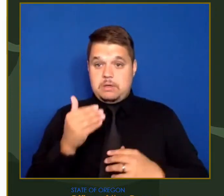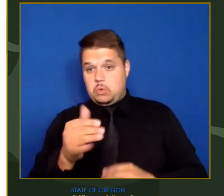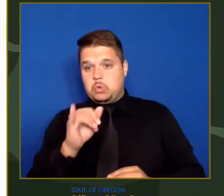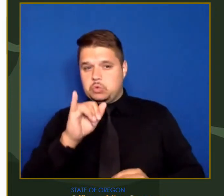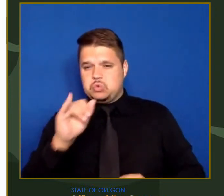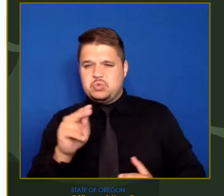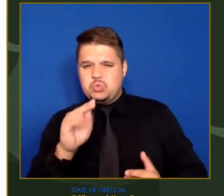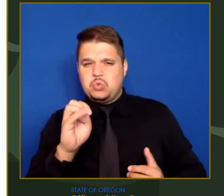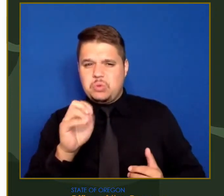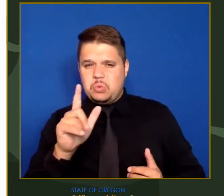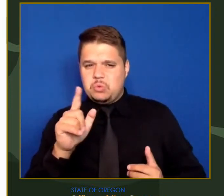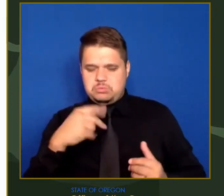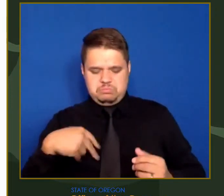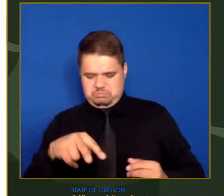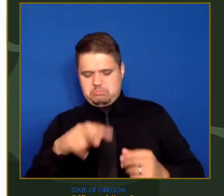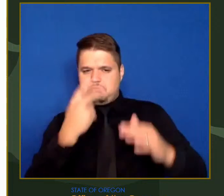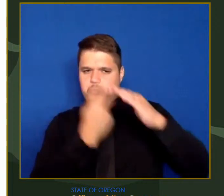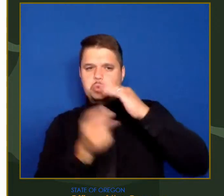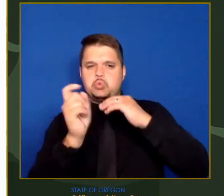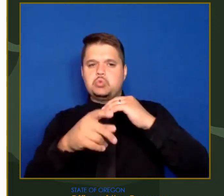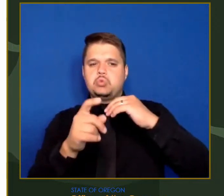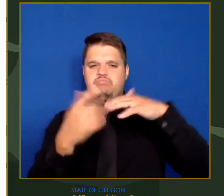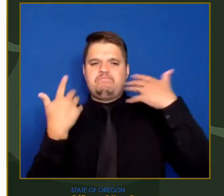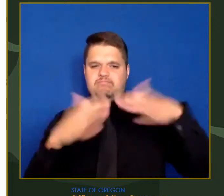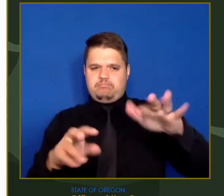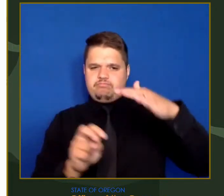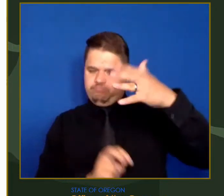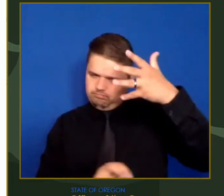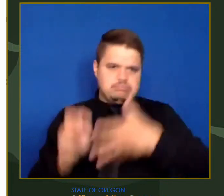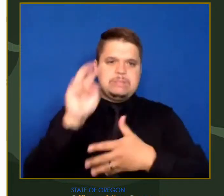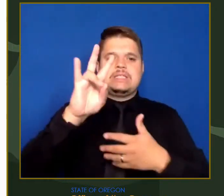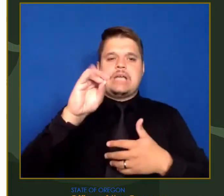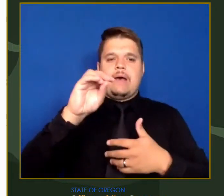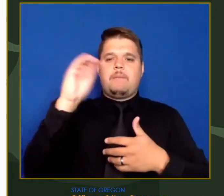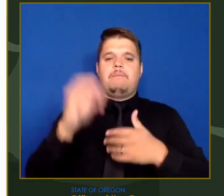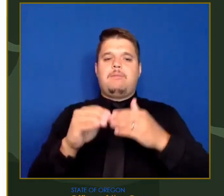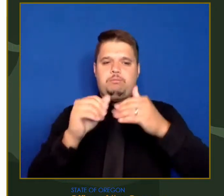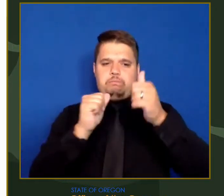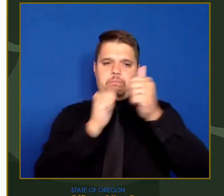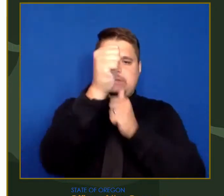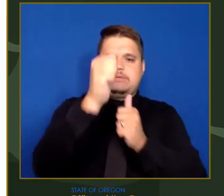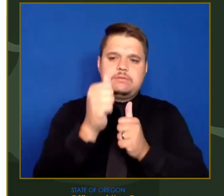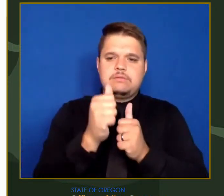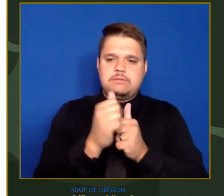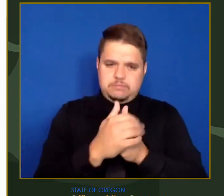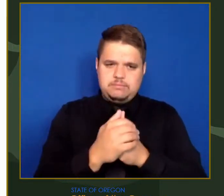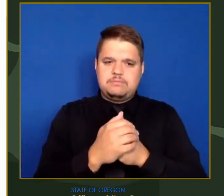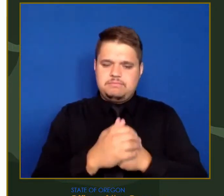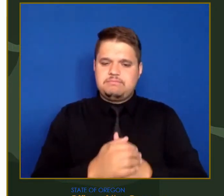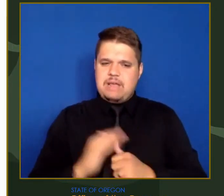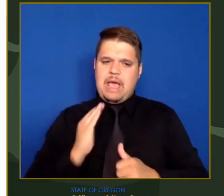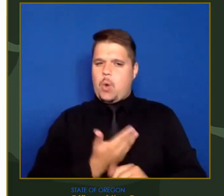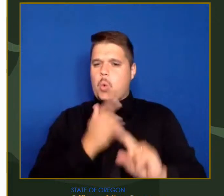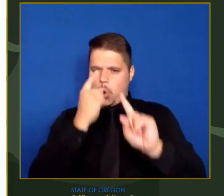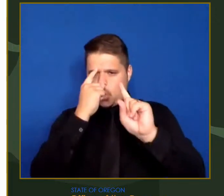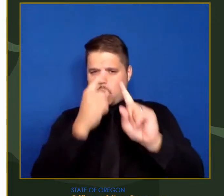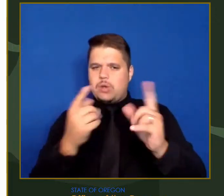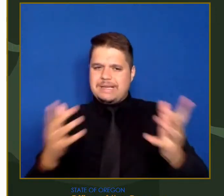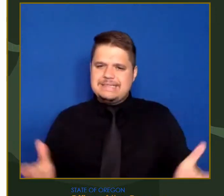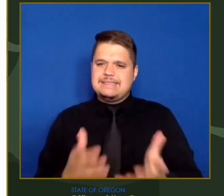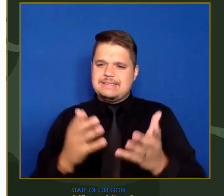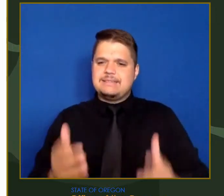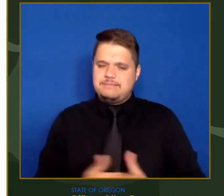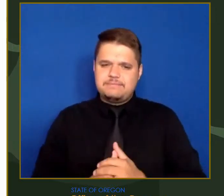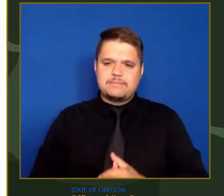I'm also encouraged to report that our partnerships with federally qualified health centers, community-based organizations, and local public health departments are closing